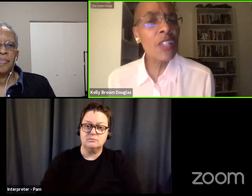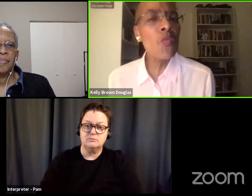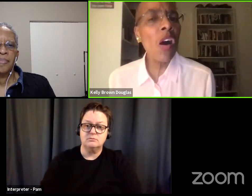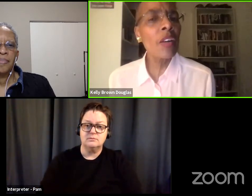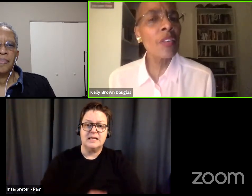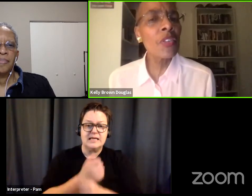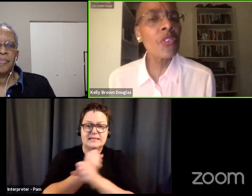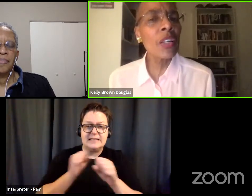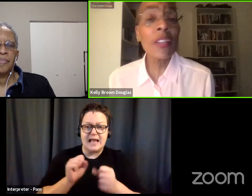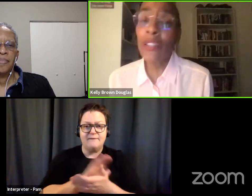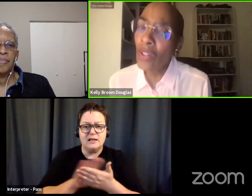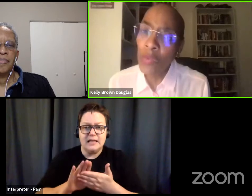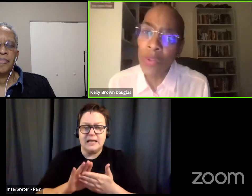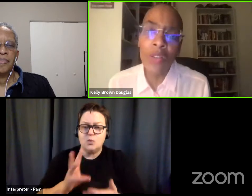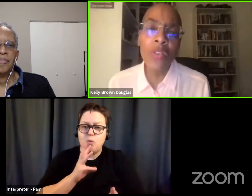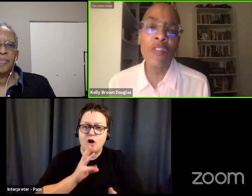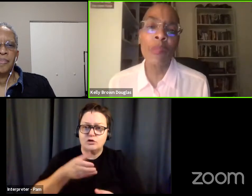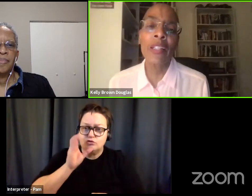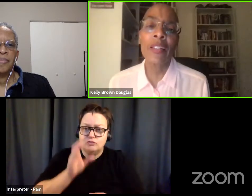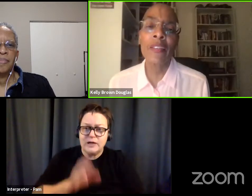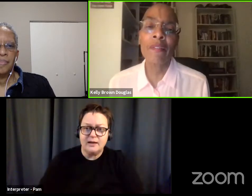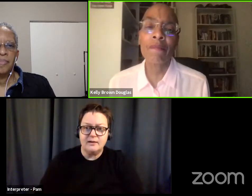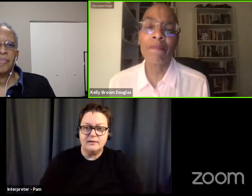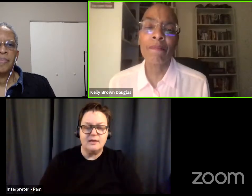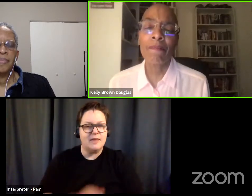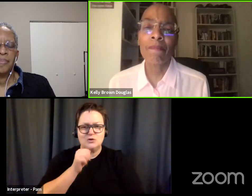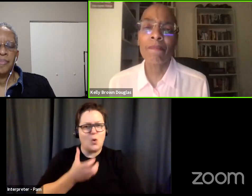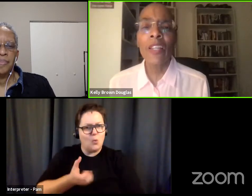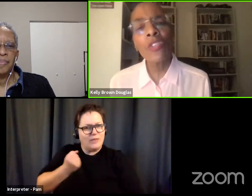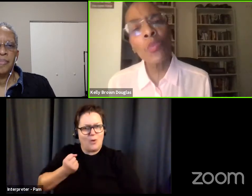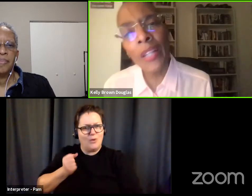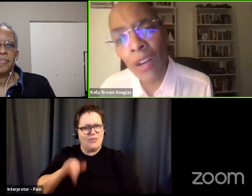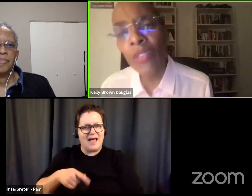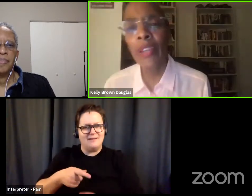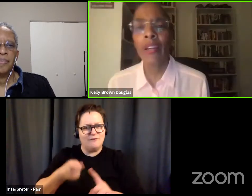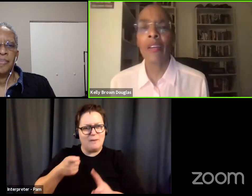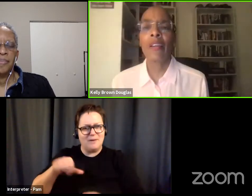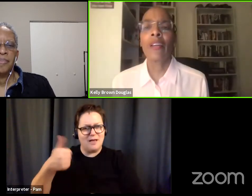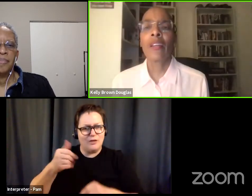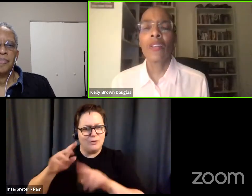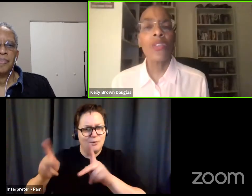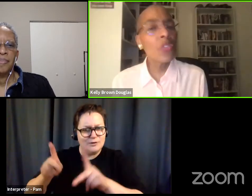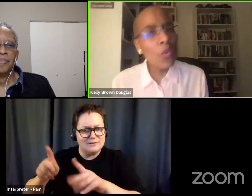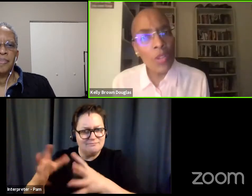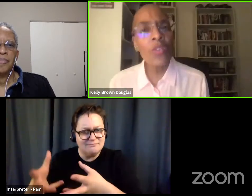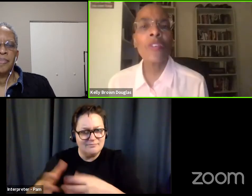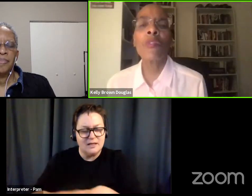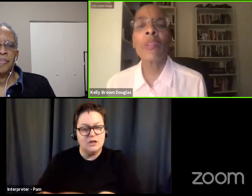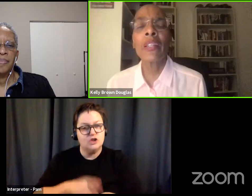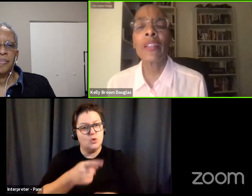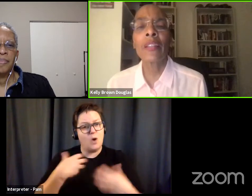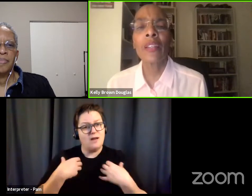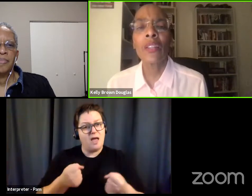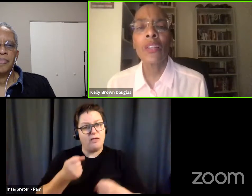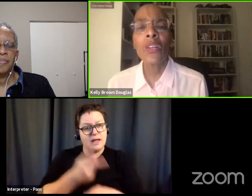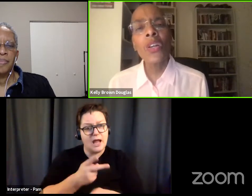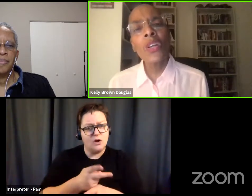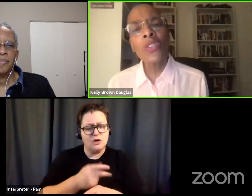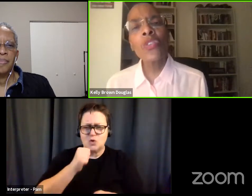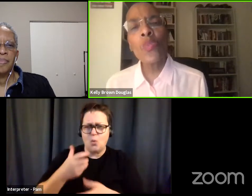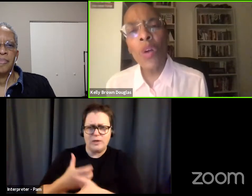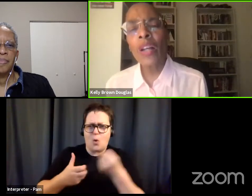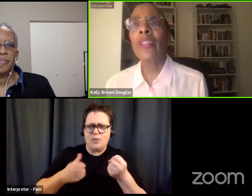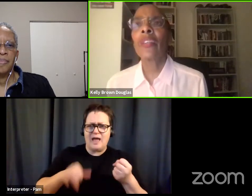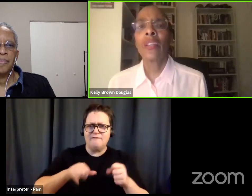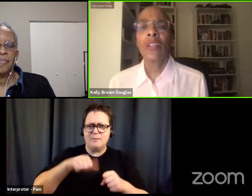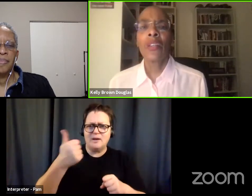safe, clean water to drink? Then don't withhold it from another. Do you want health care? Don't withhold it from another.